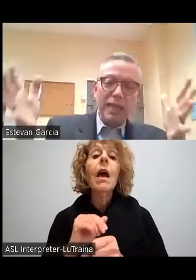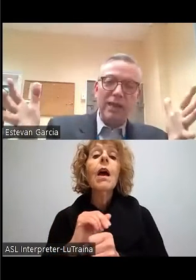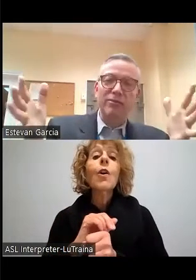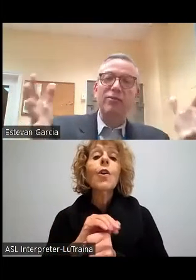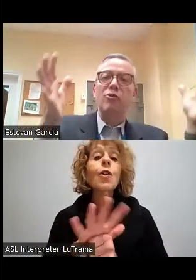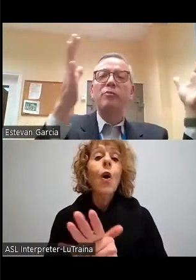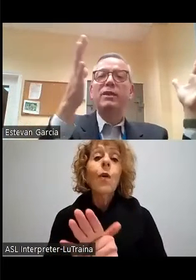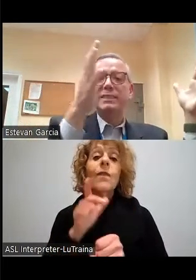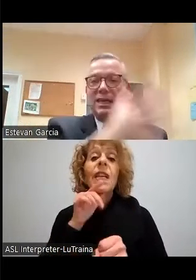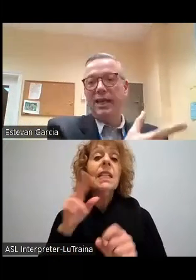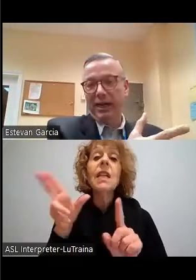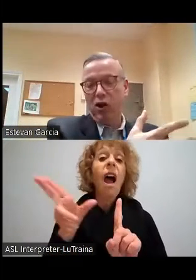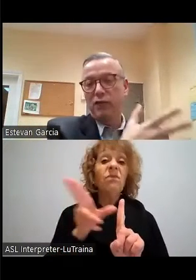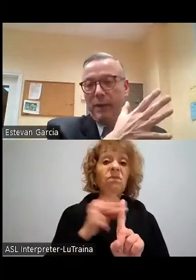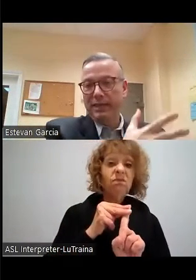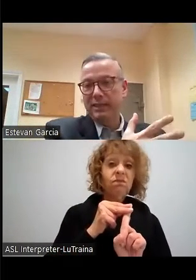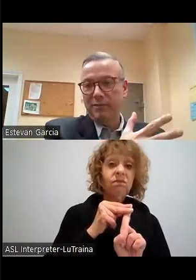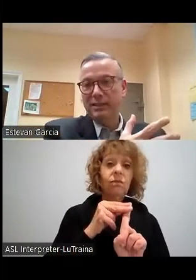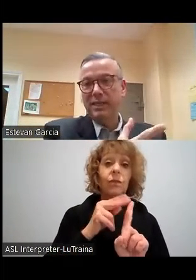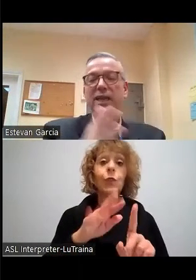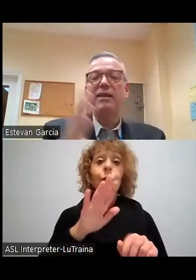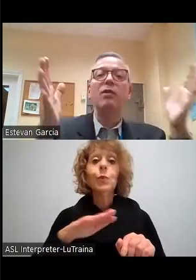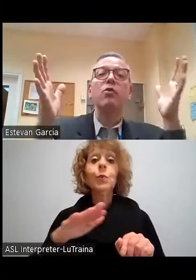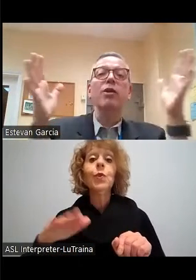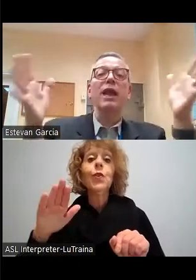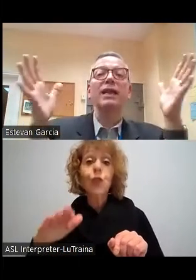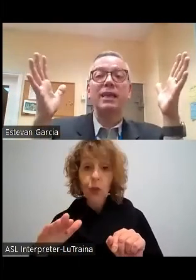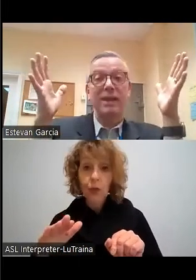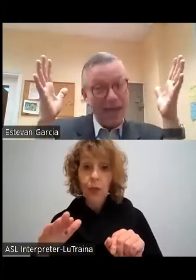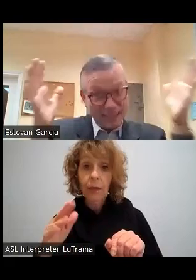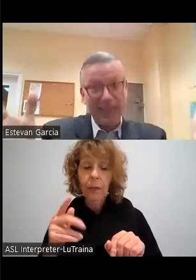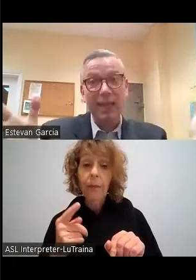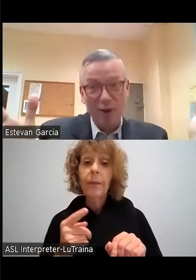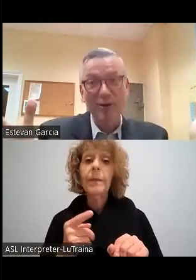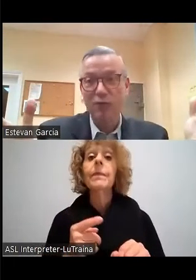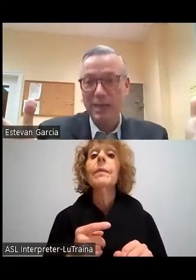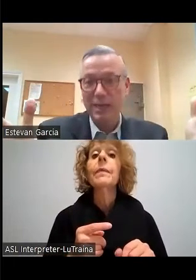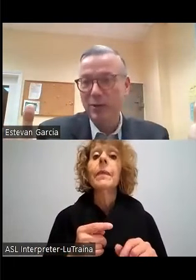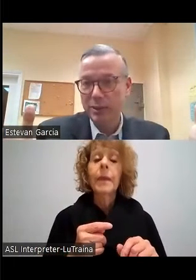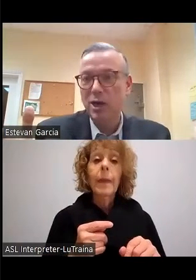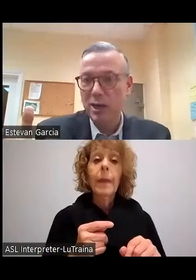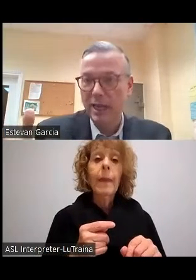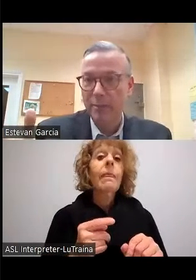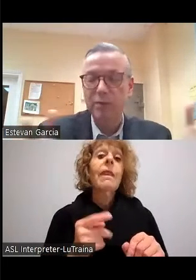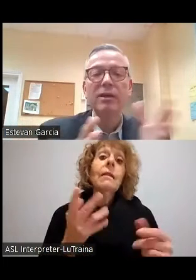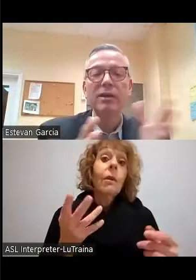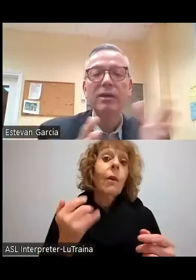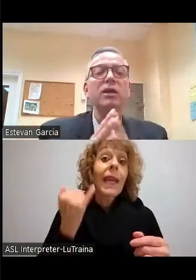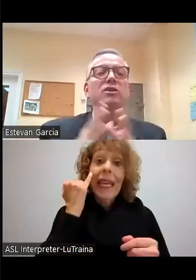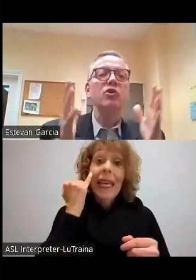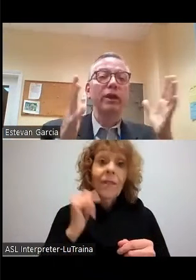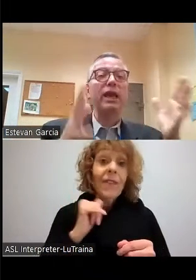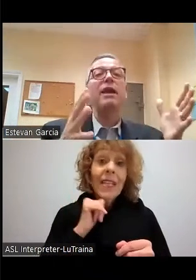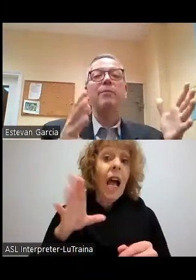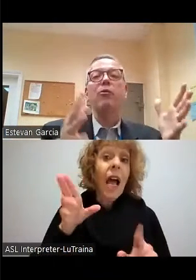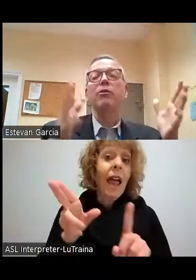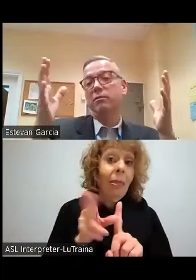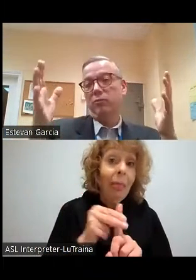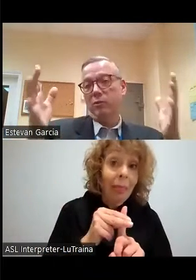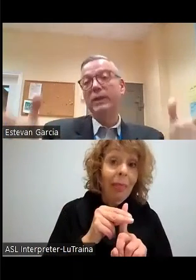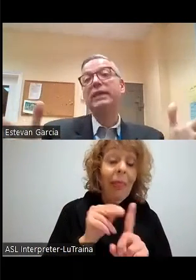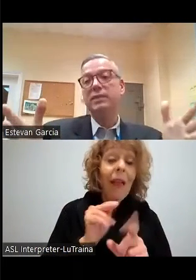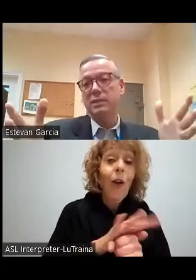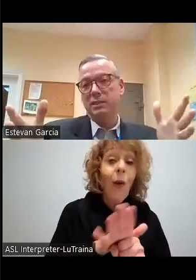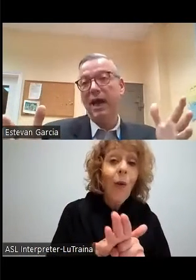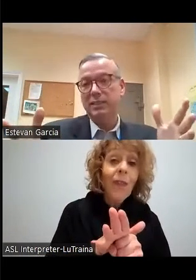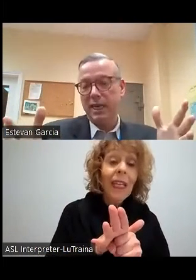it was clear that the group that didn't get COVID because of the vaccine, then were more likely not to get long COVID, as we've been talking about. So really